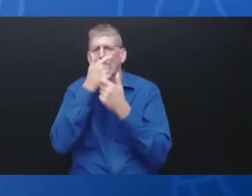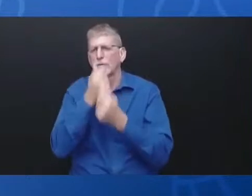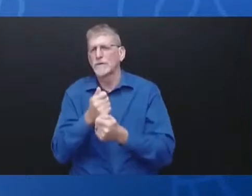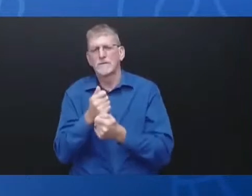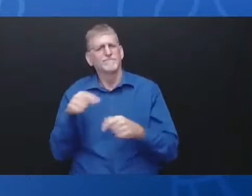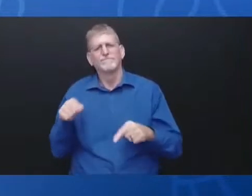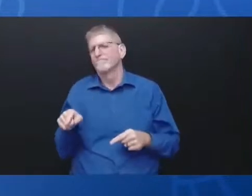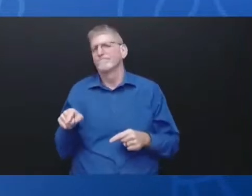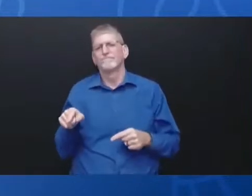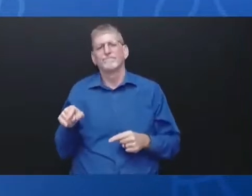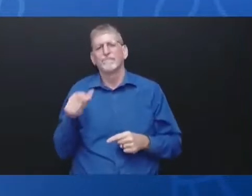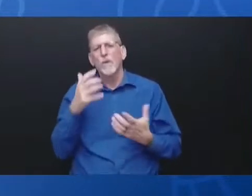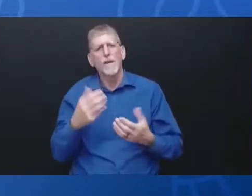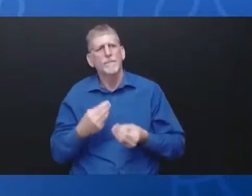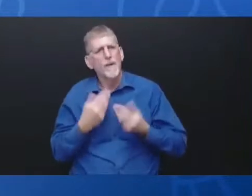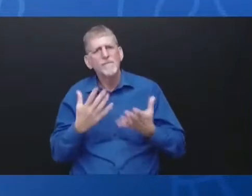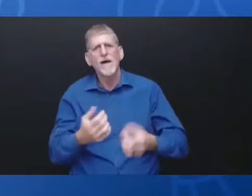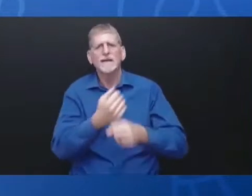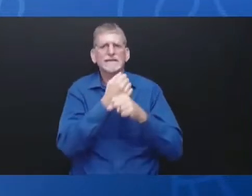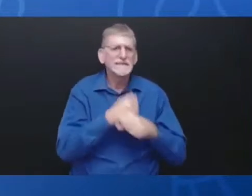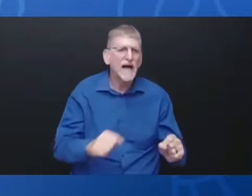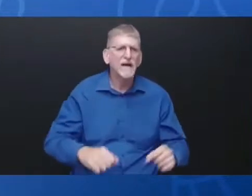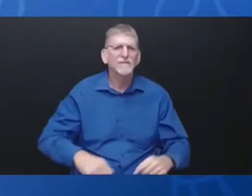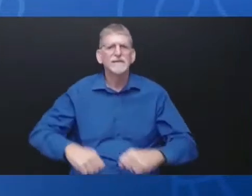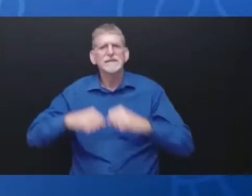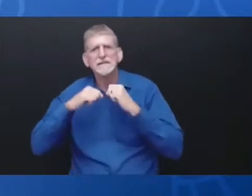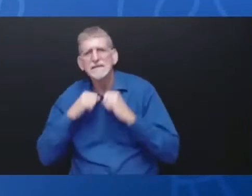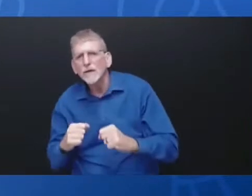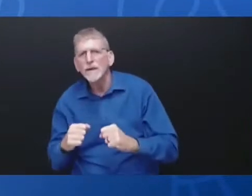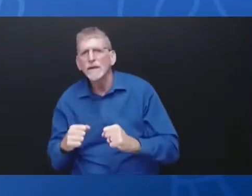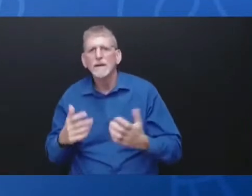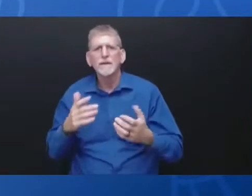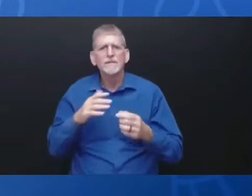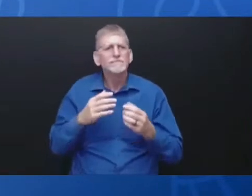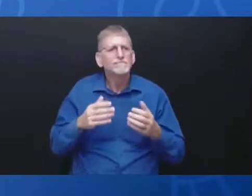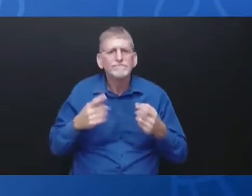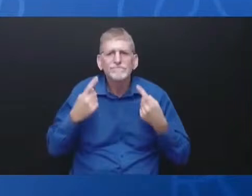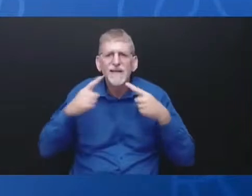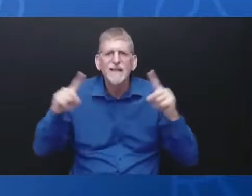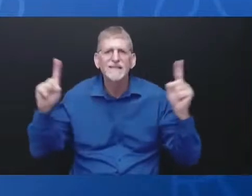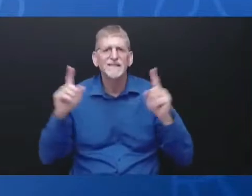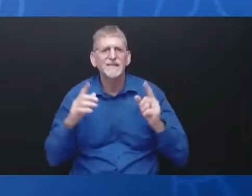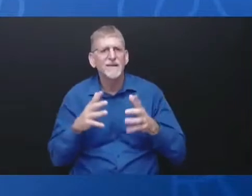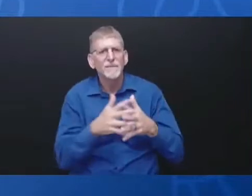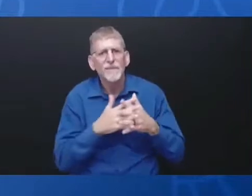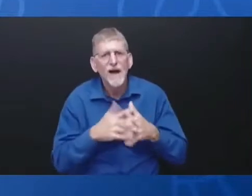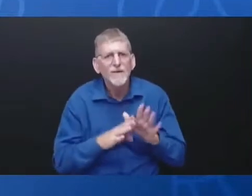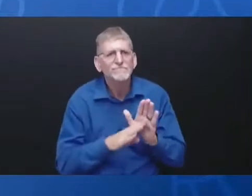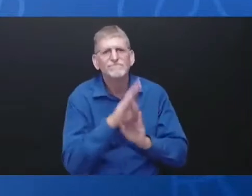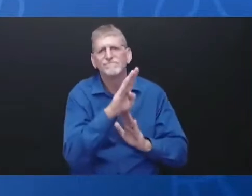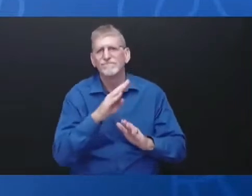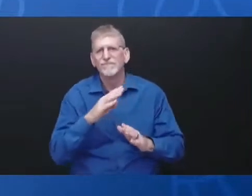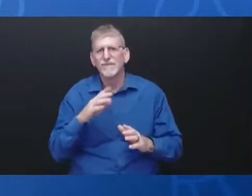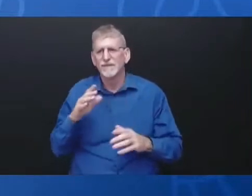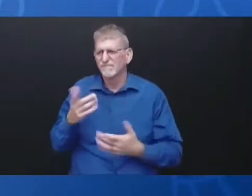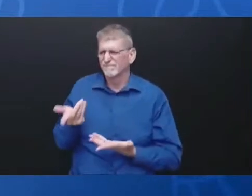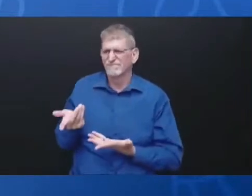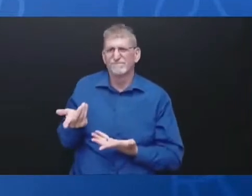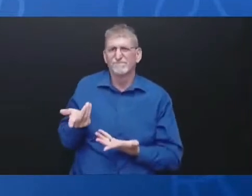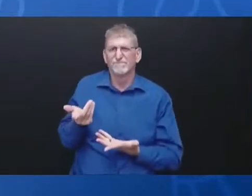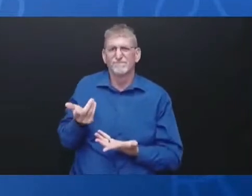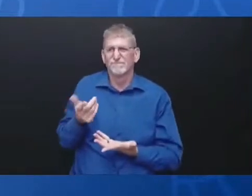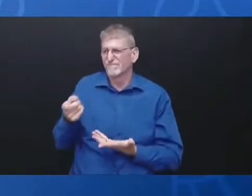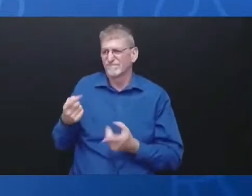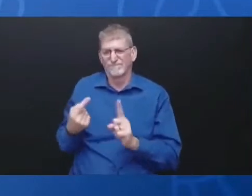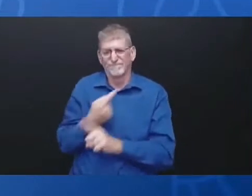more prosperous America, let alone world, when it comes to the decisions they're making. So all of this is under review, but obviously